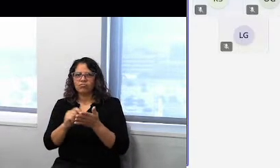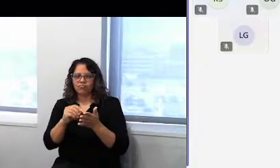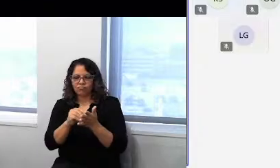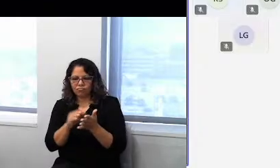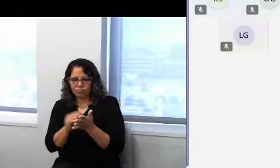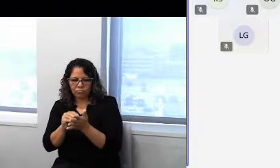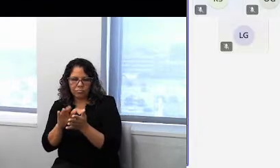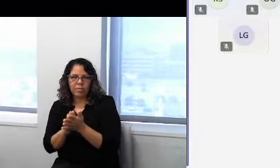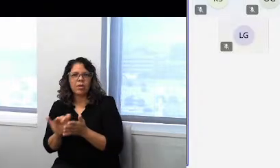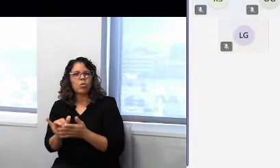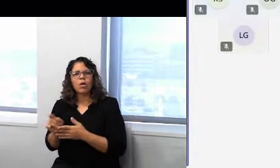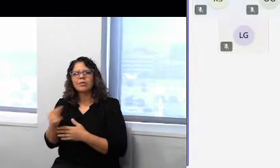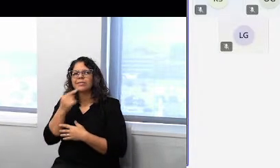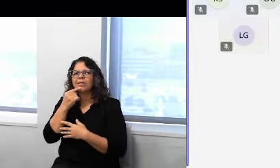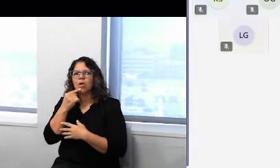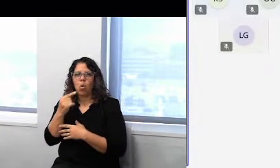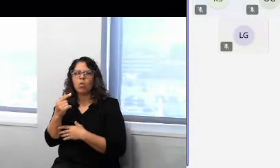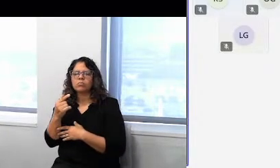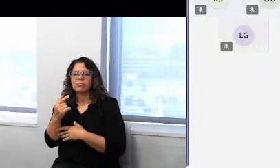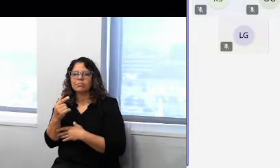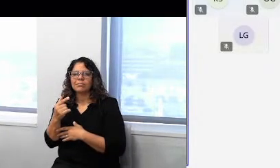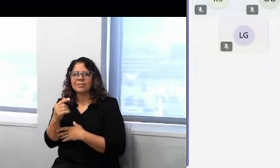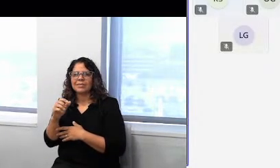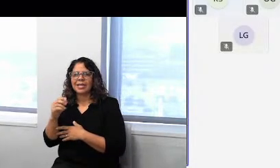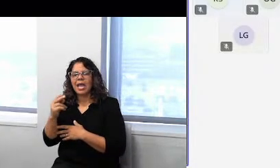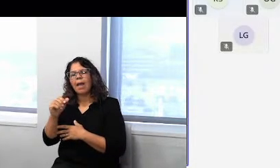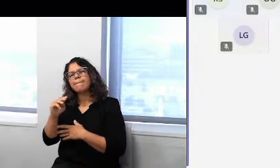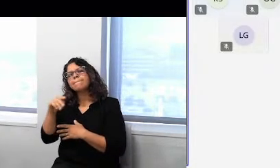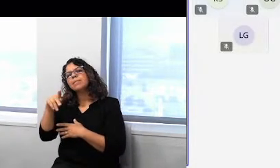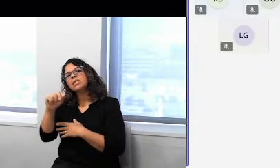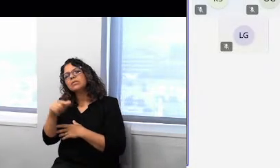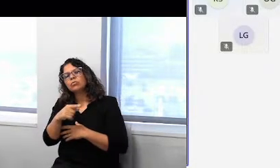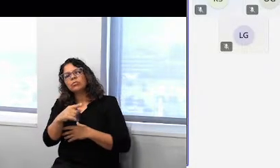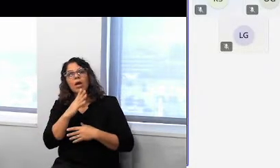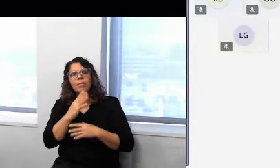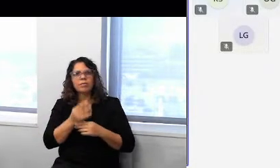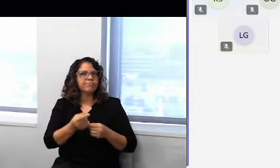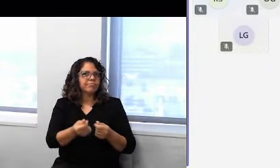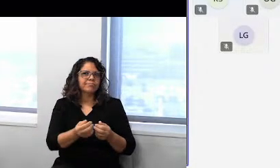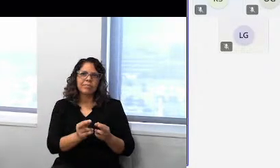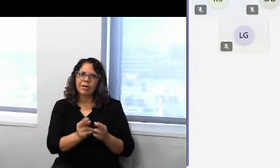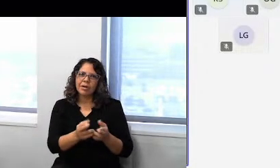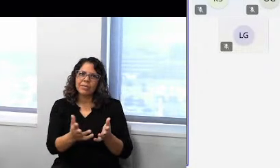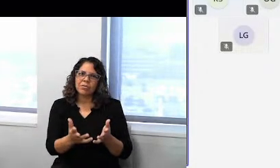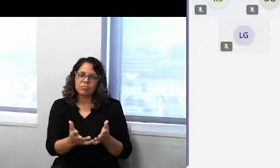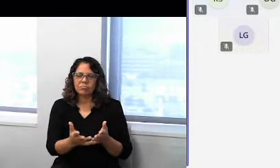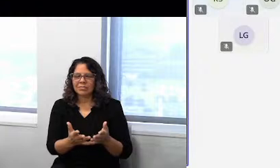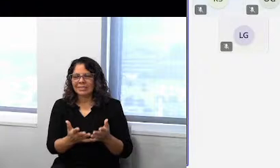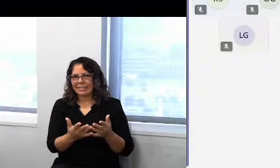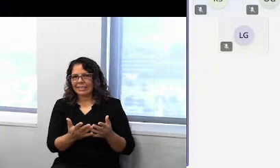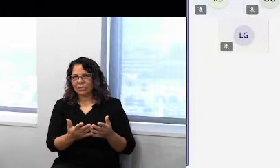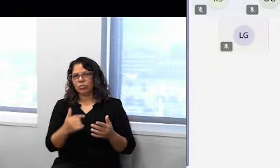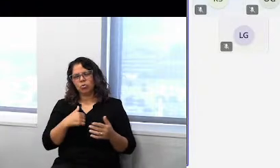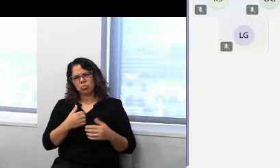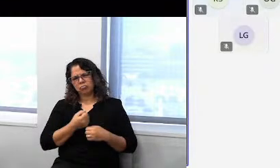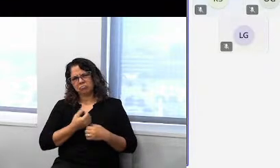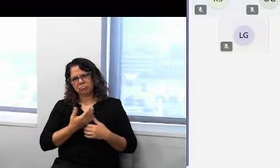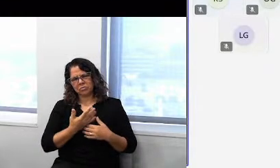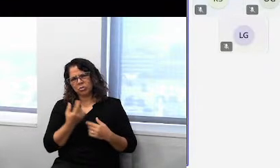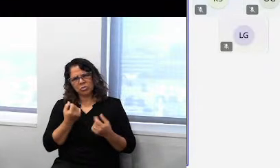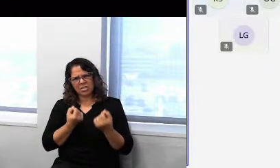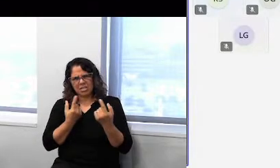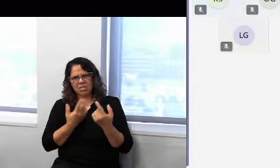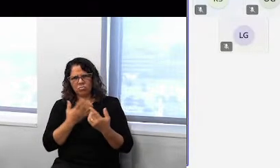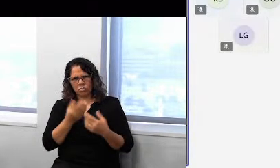very quickly. So I'm going to try to restate what I heard you say, and if it's wrong, please correct me. I think you said that some of the Tranche 1